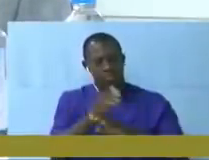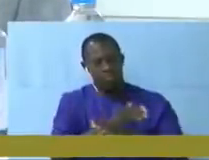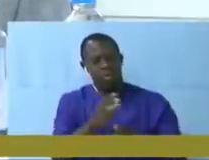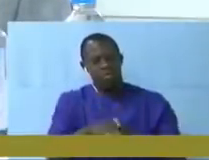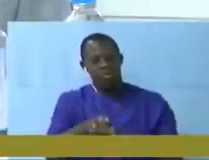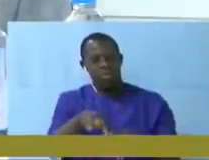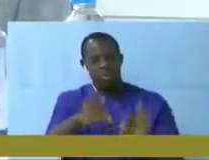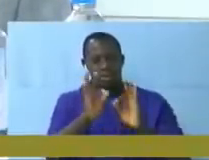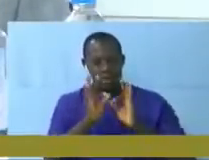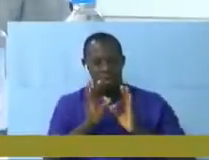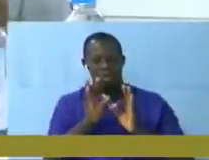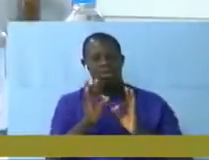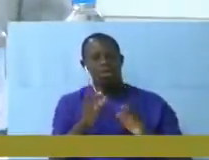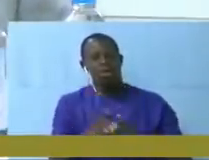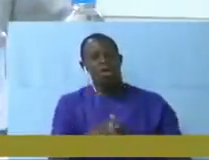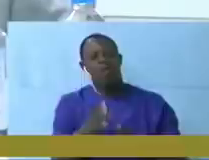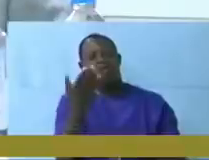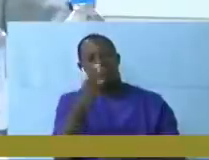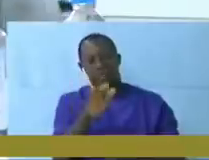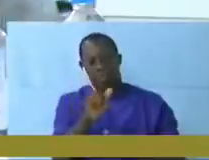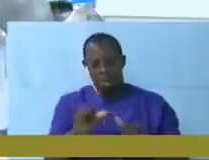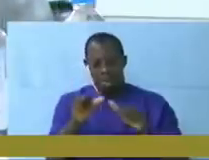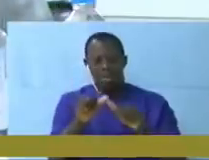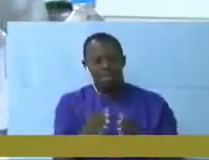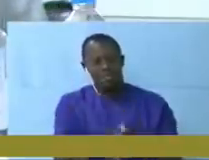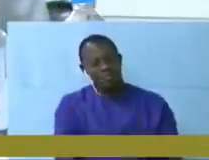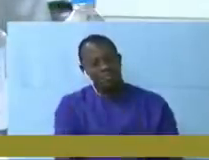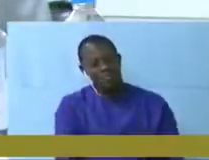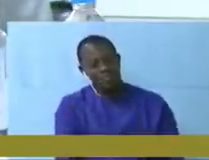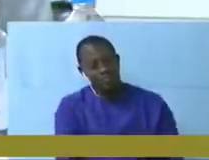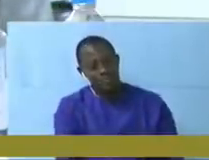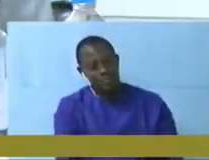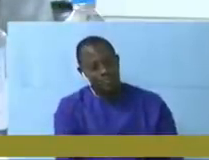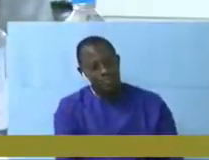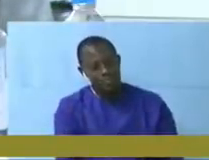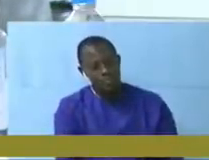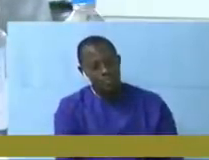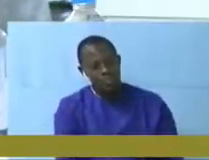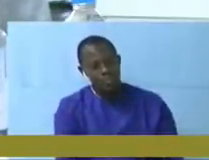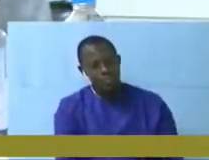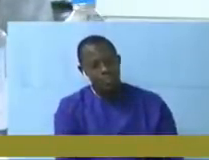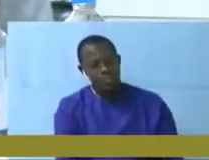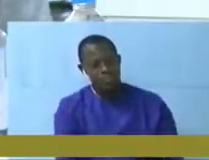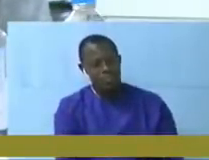the, it's as if, you know, the